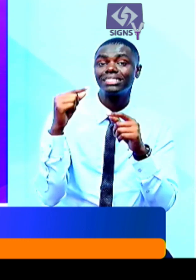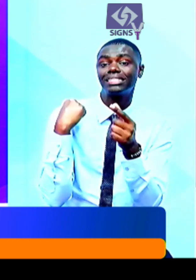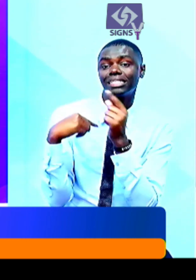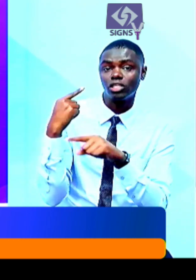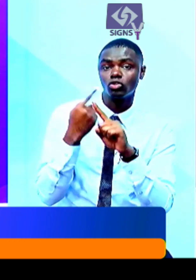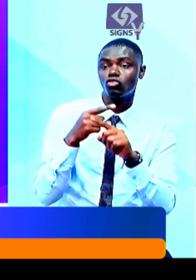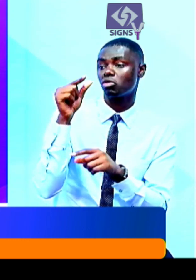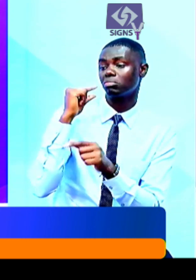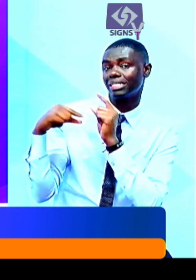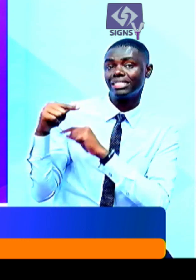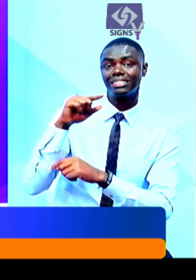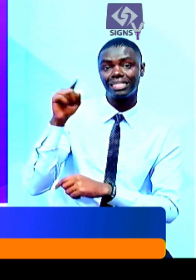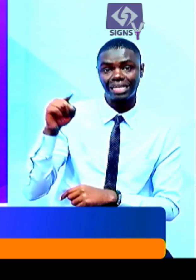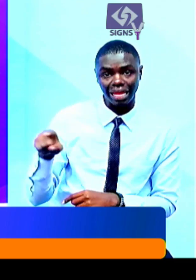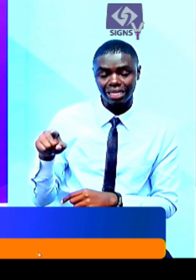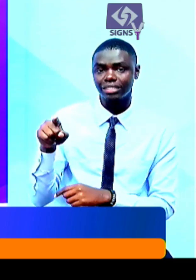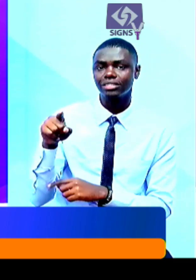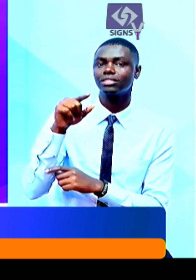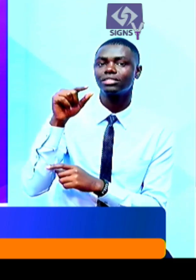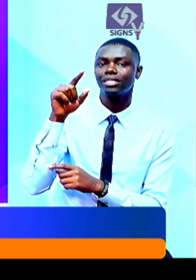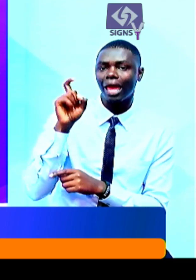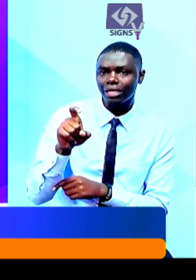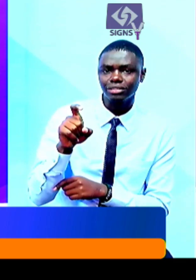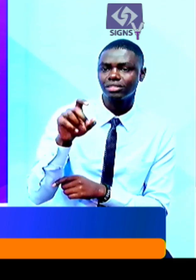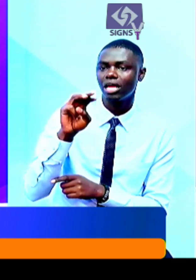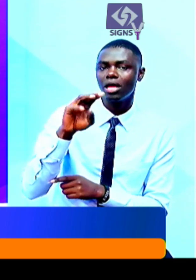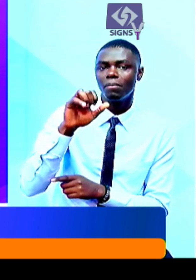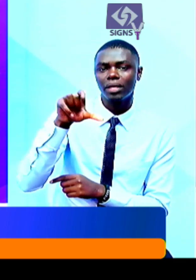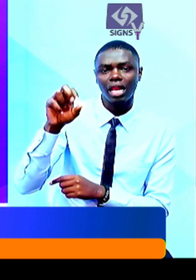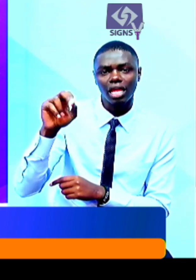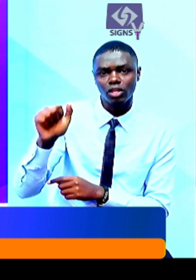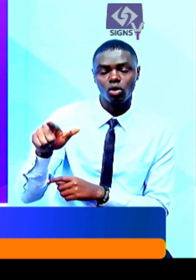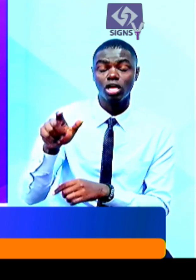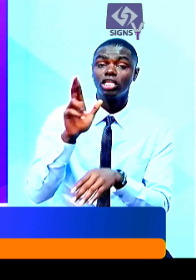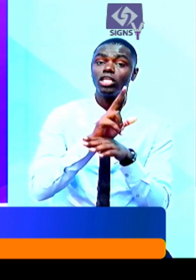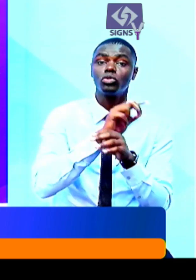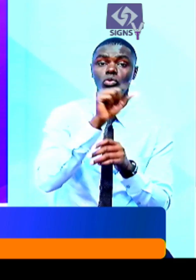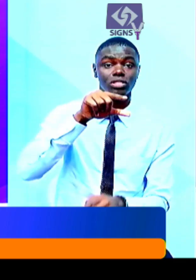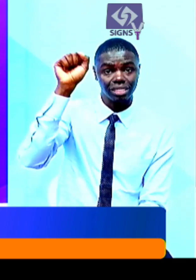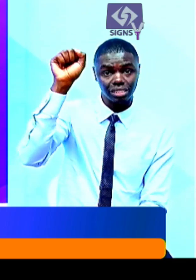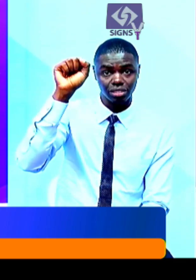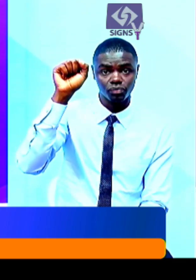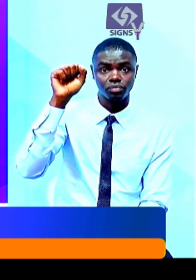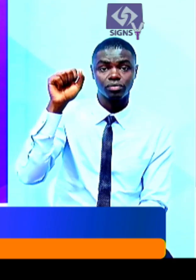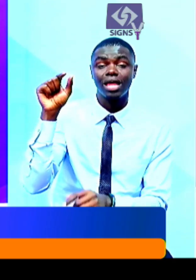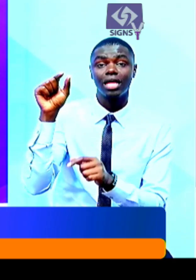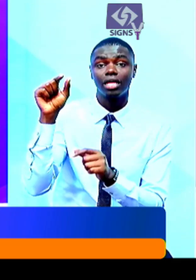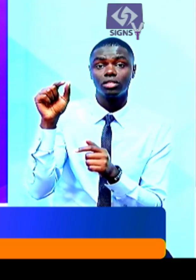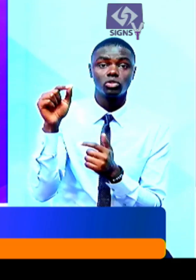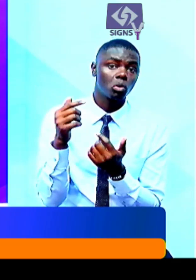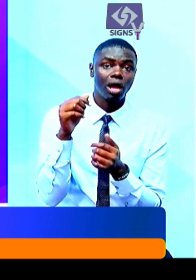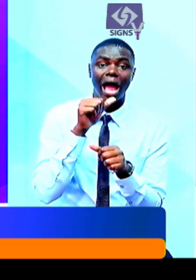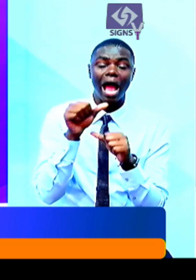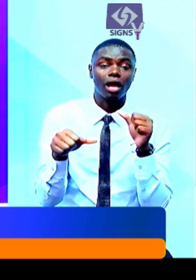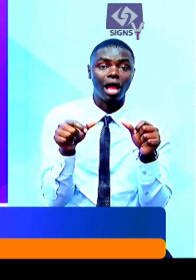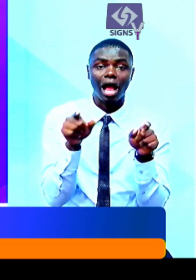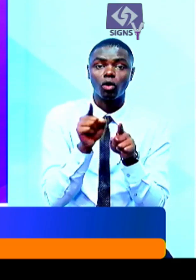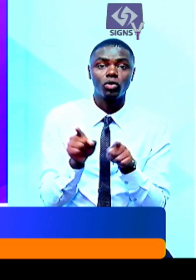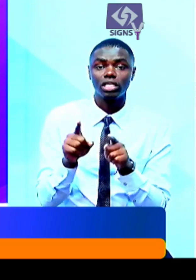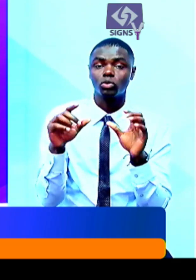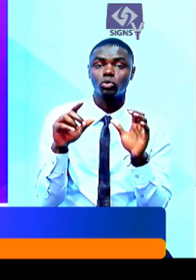Gen Xs, Millennials, Gen Zs, and the rest. Let's use the Gen Z, the generation according to Kenya. Forget about the global one, because that's